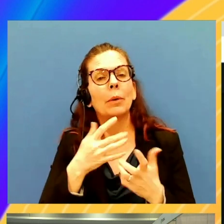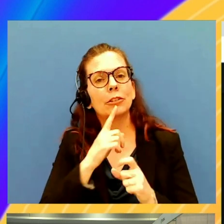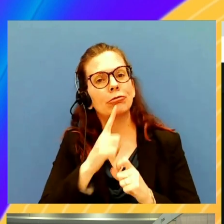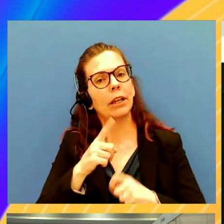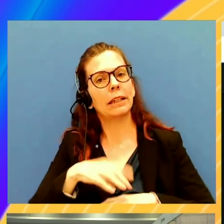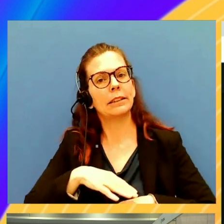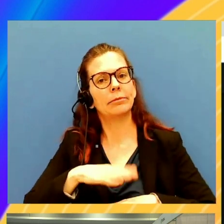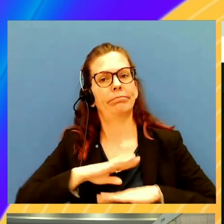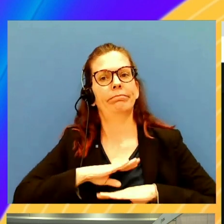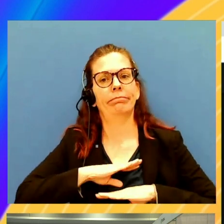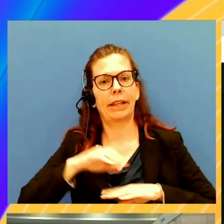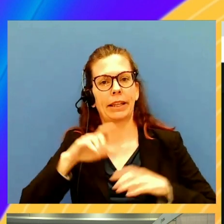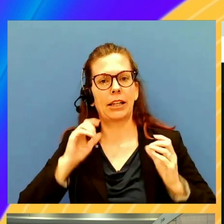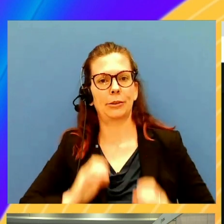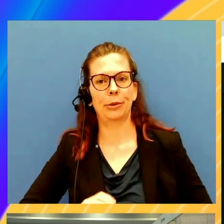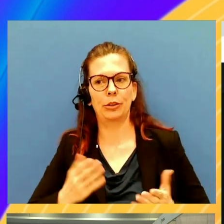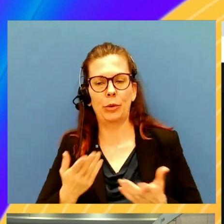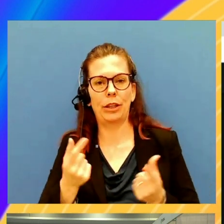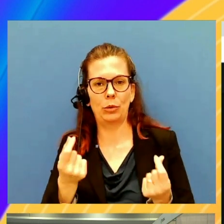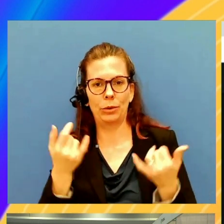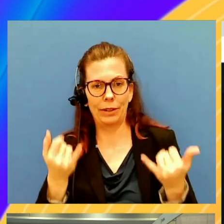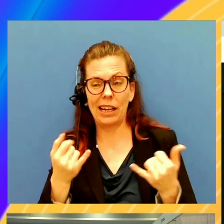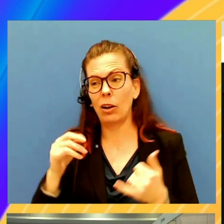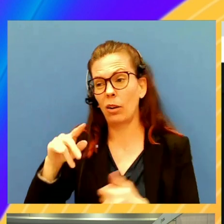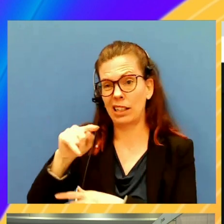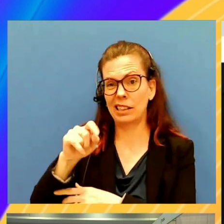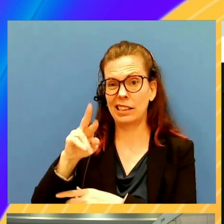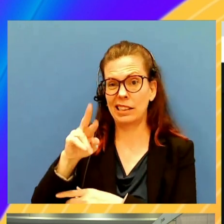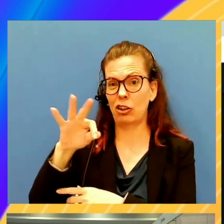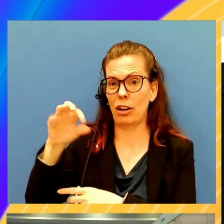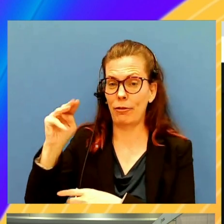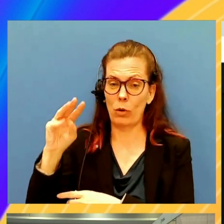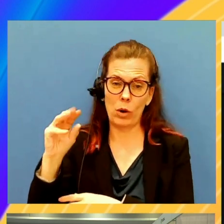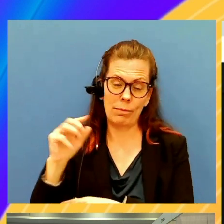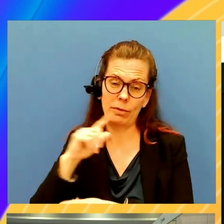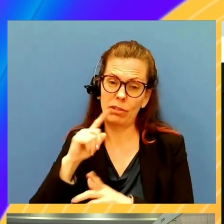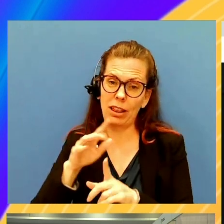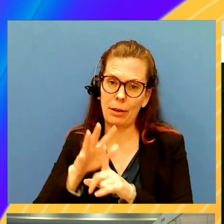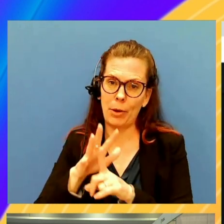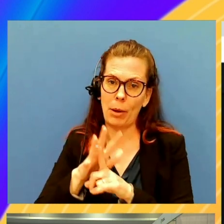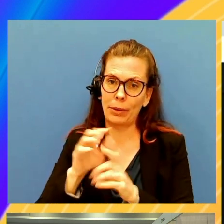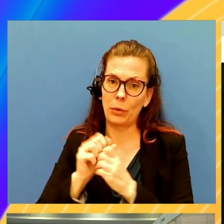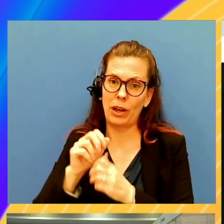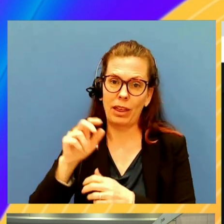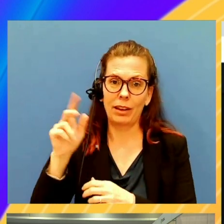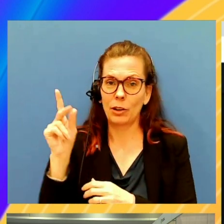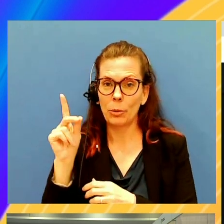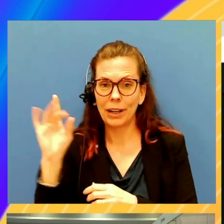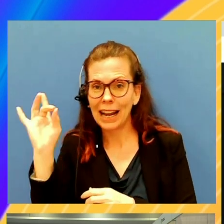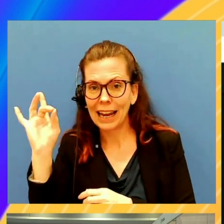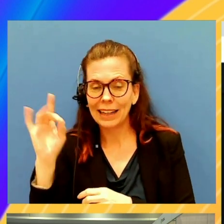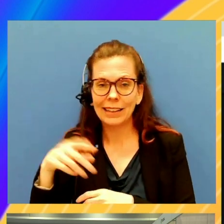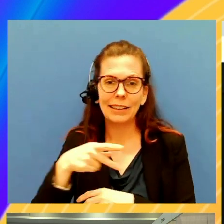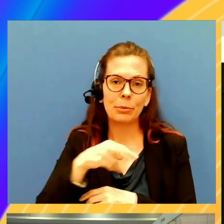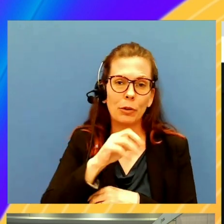the customers where they're at, and Terraform is very popular with this Kubernetes and Grafana and